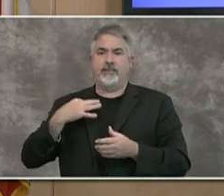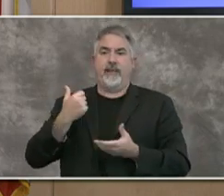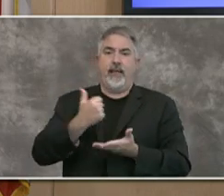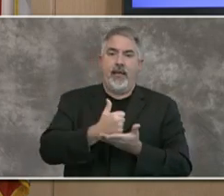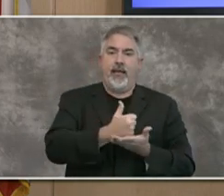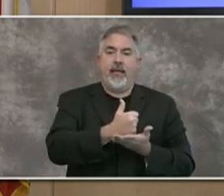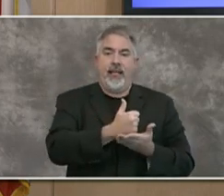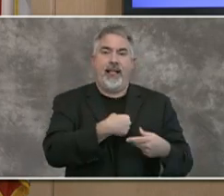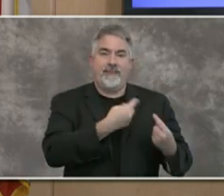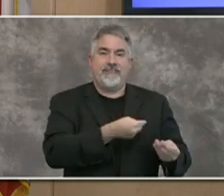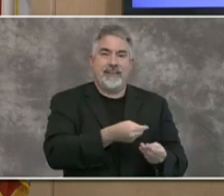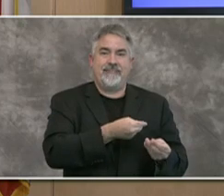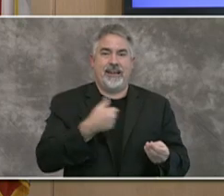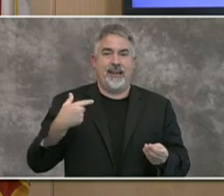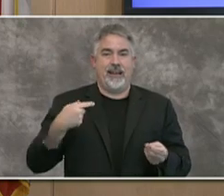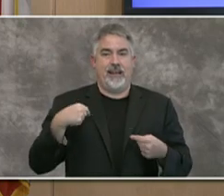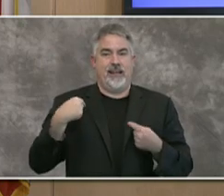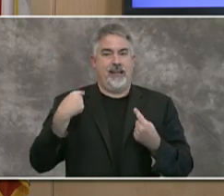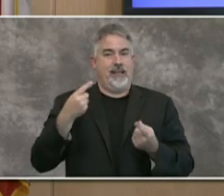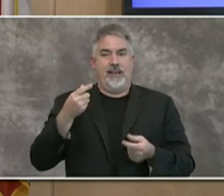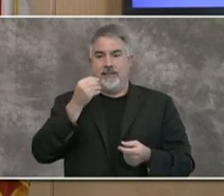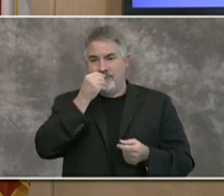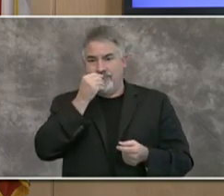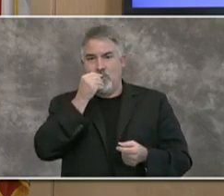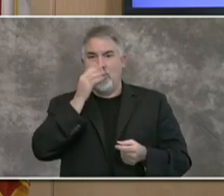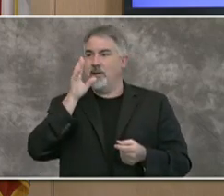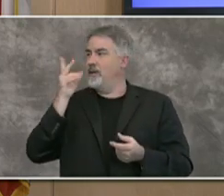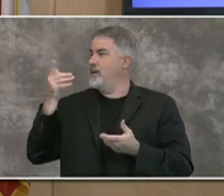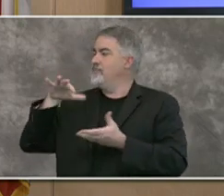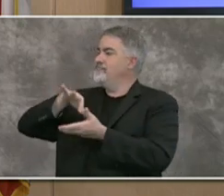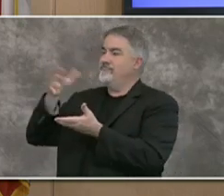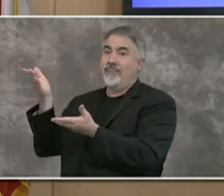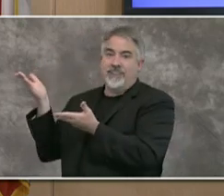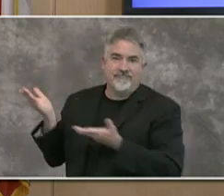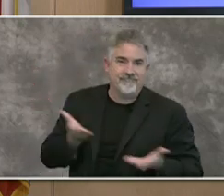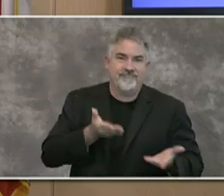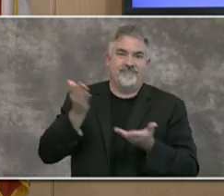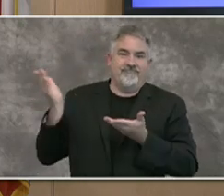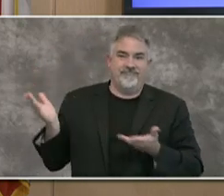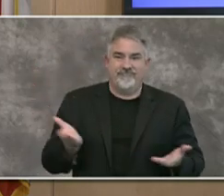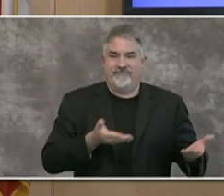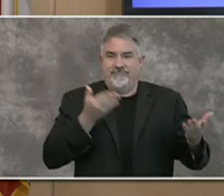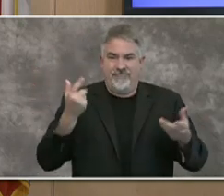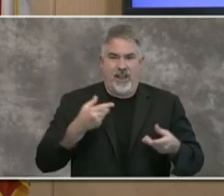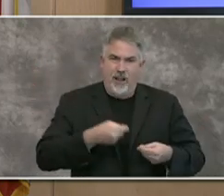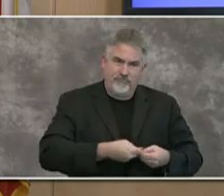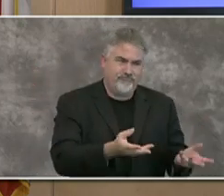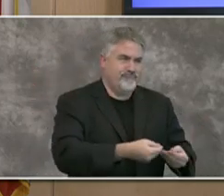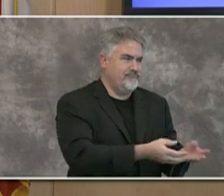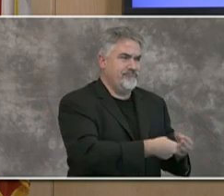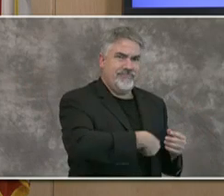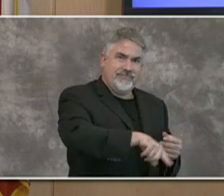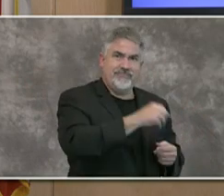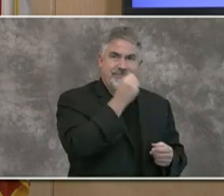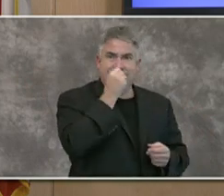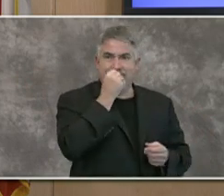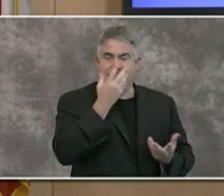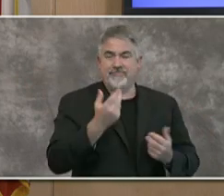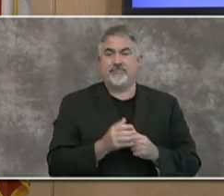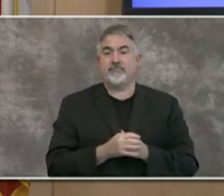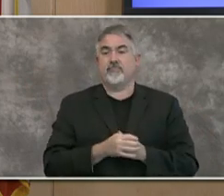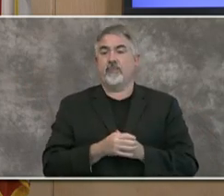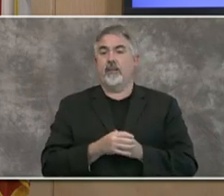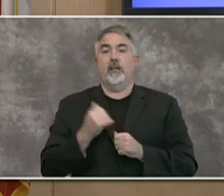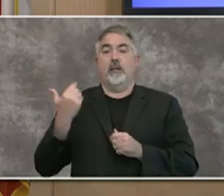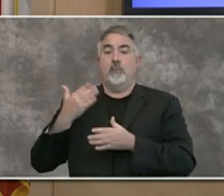Diego and the San Diego Food Bank with 4 large-scale food distribution events. This partnership